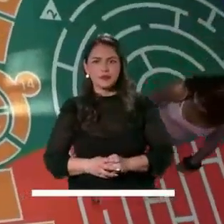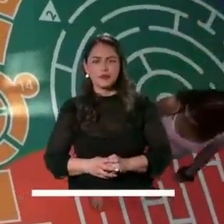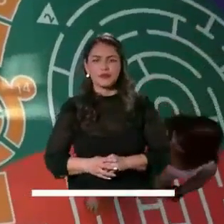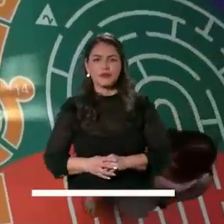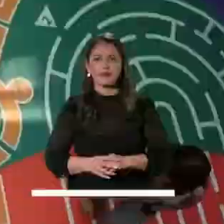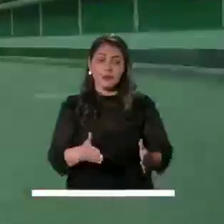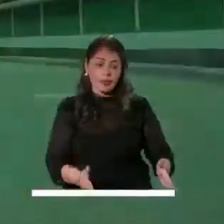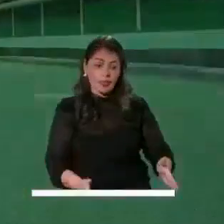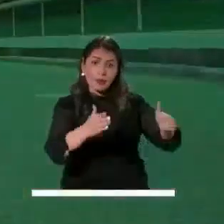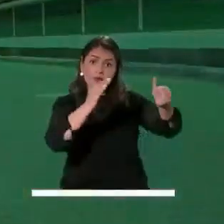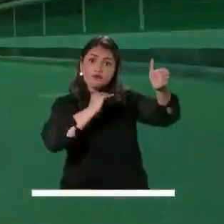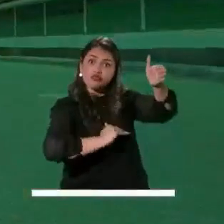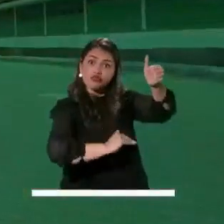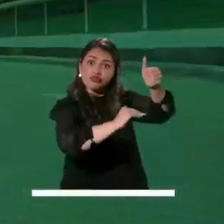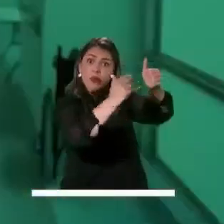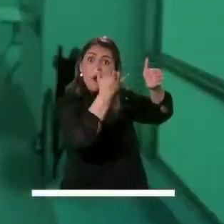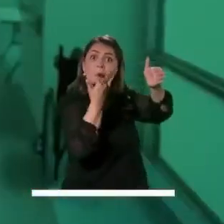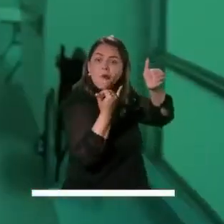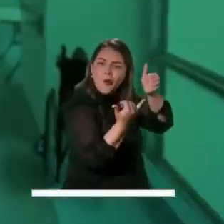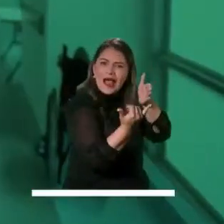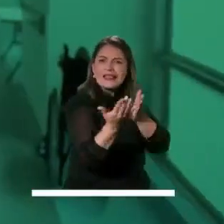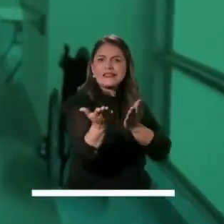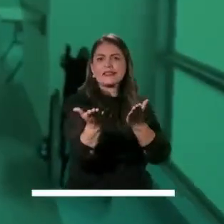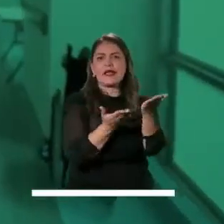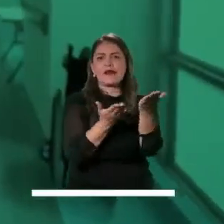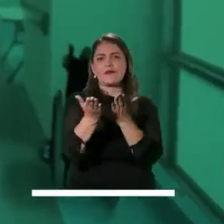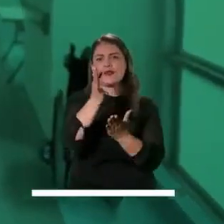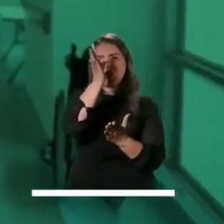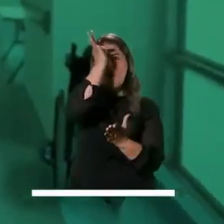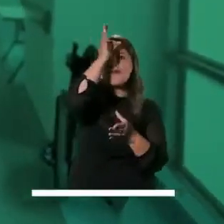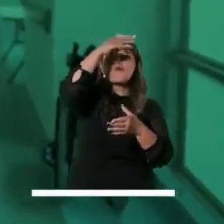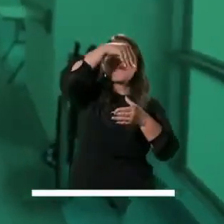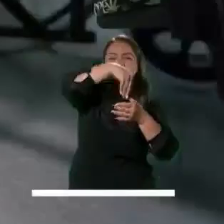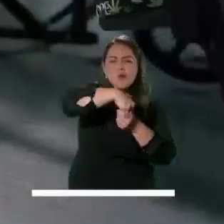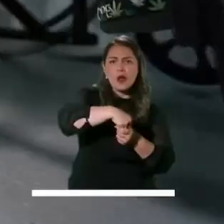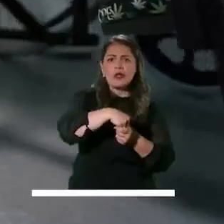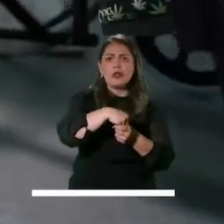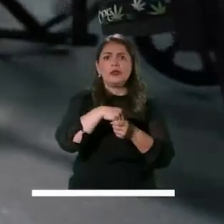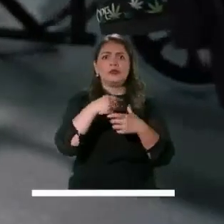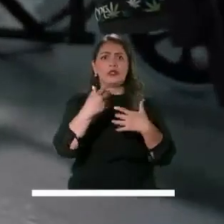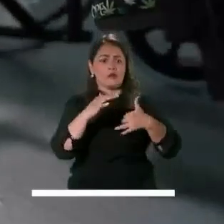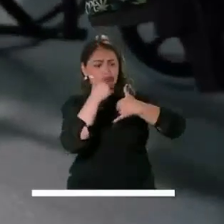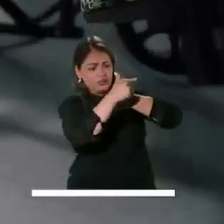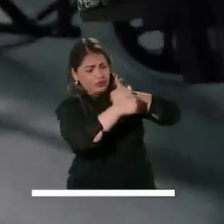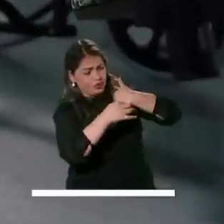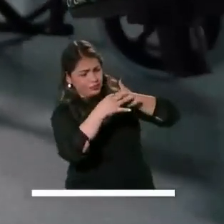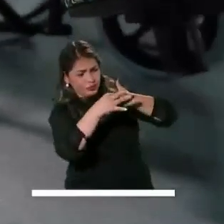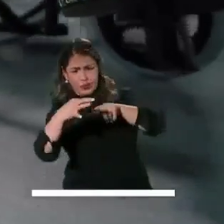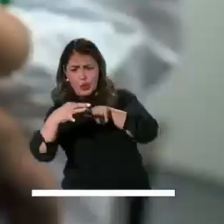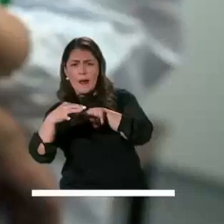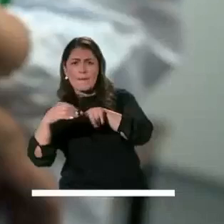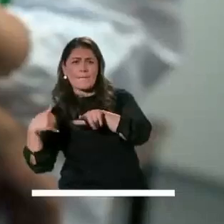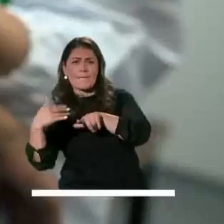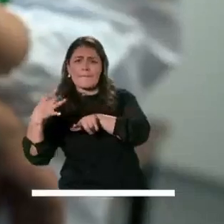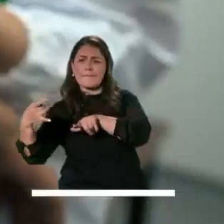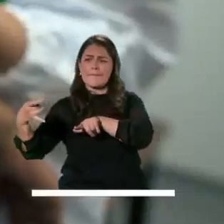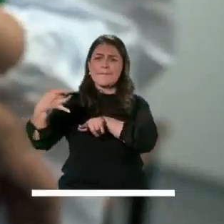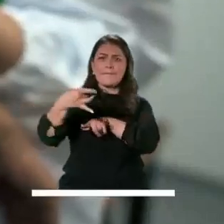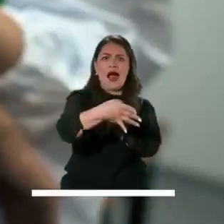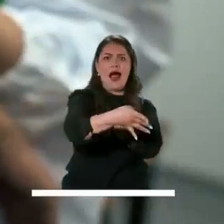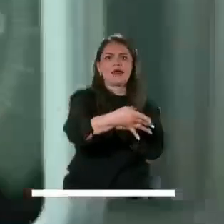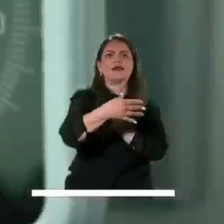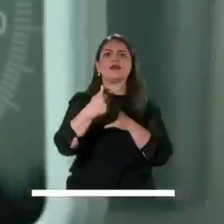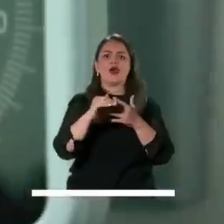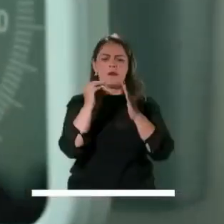their conditions. My comprehensive hospitalization service, praised in Colombia for its human care